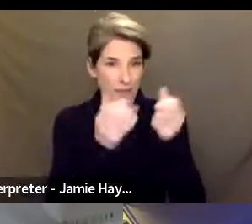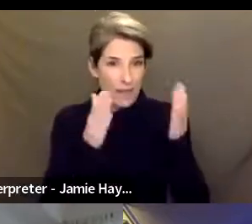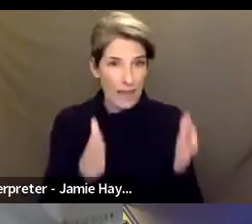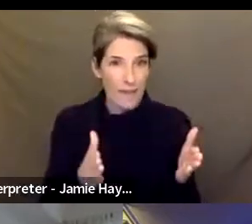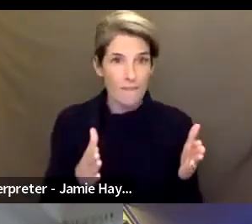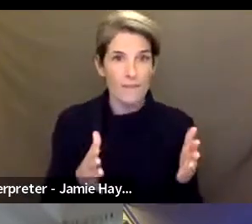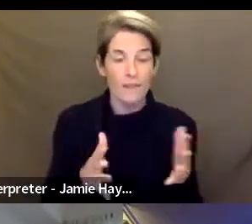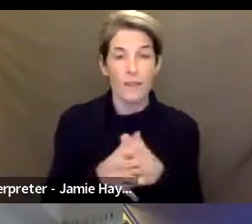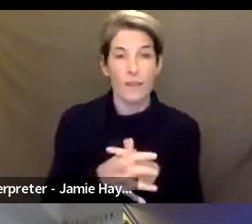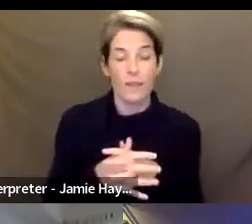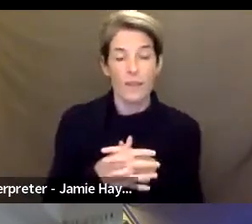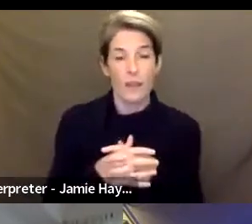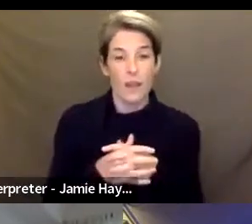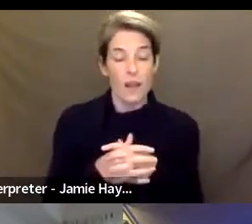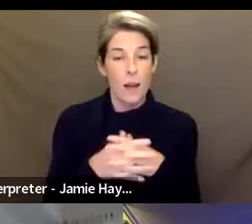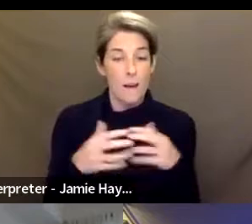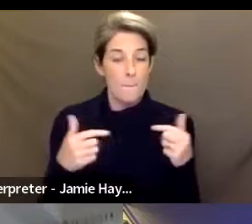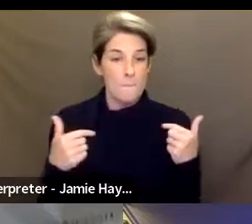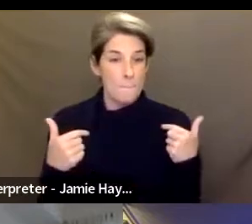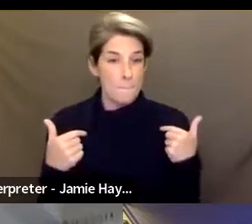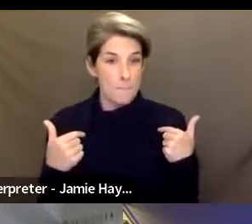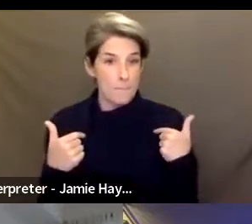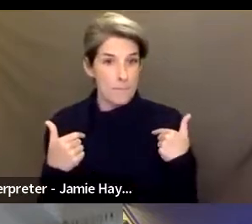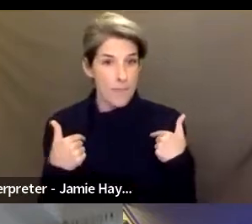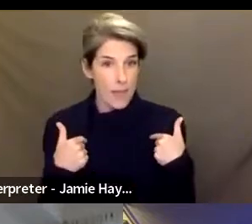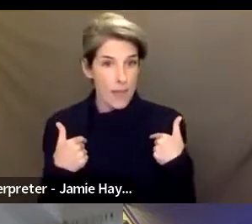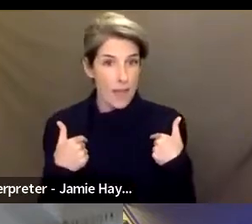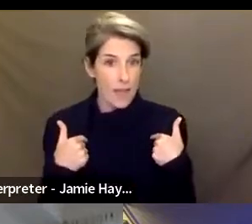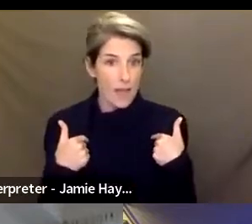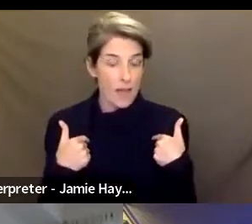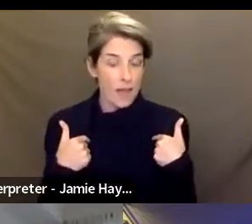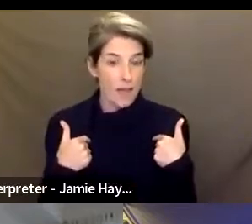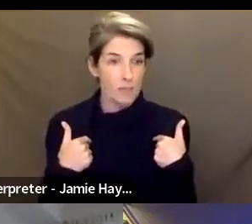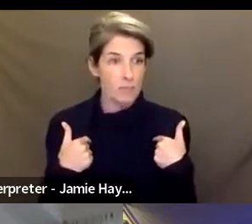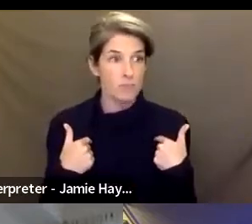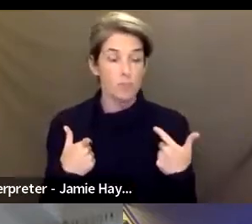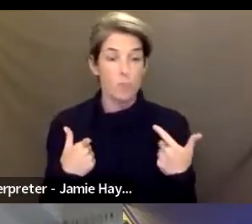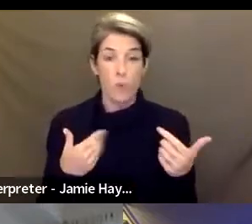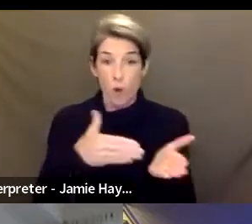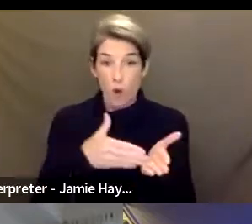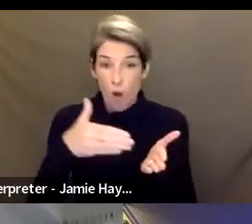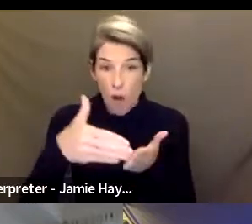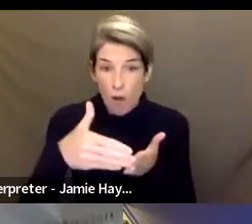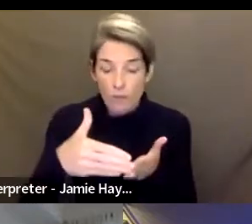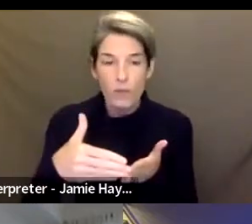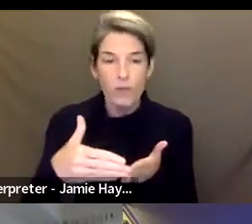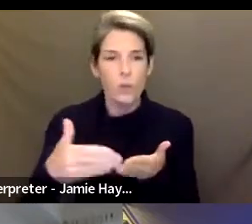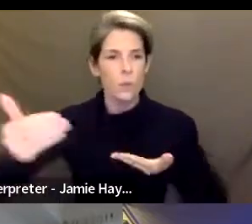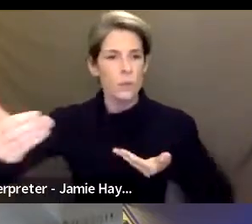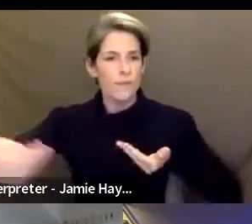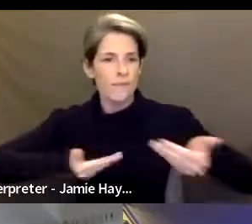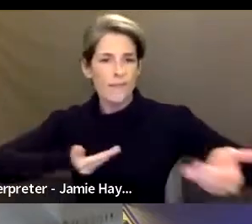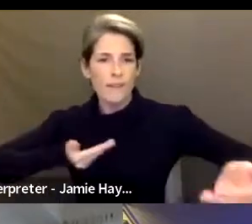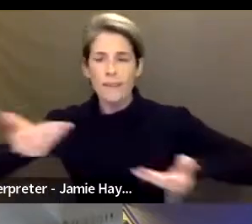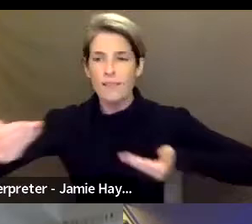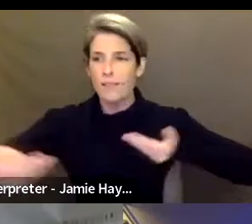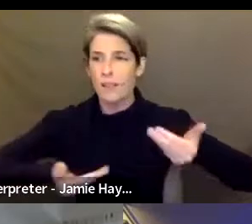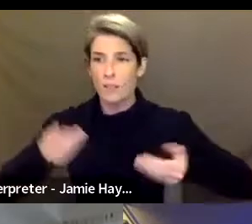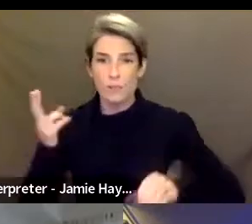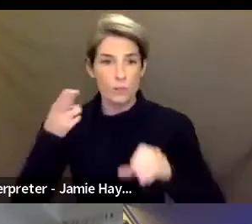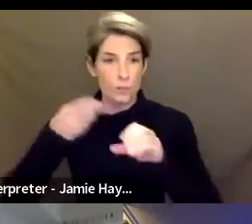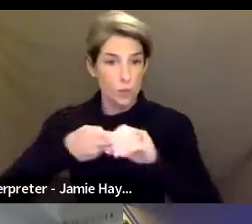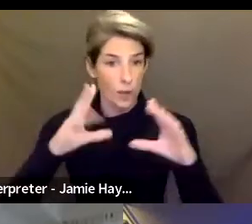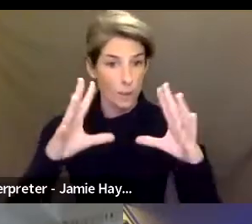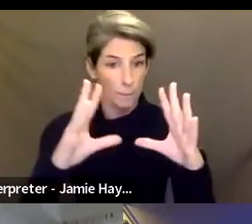plays, but as a freelancer. And I would get invited to all of these meetings